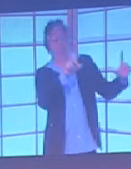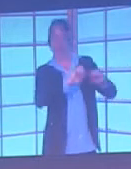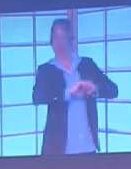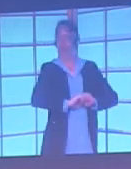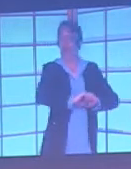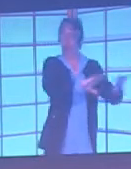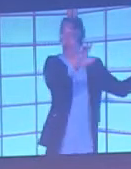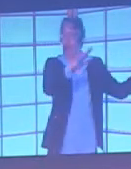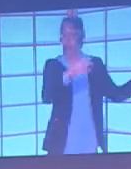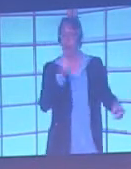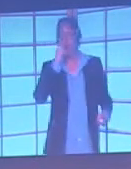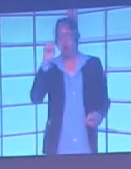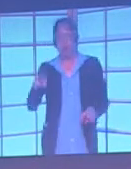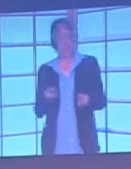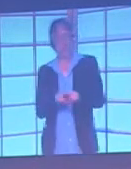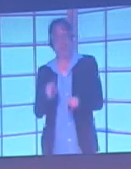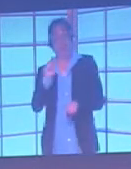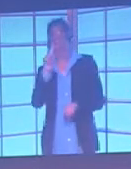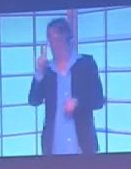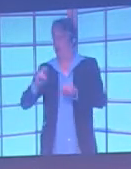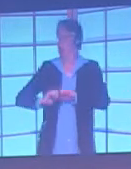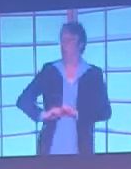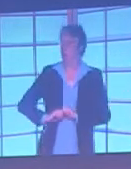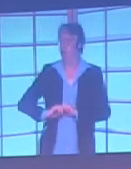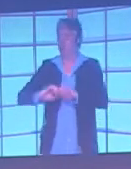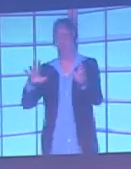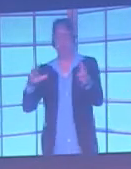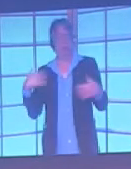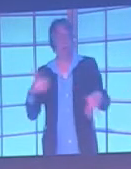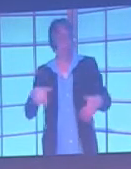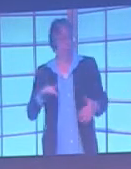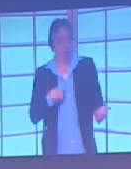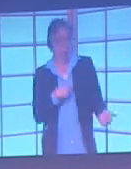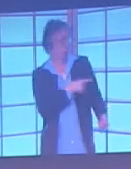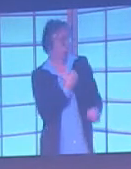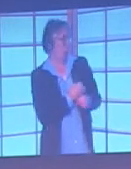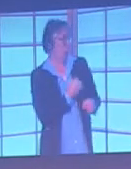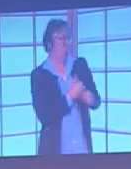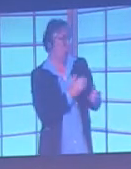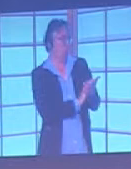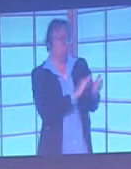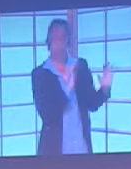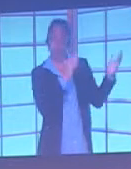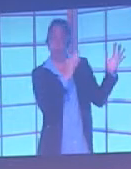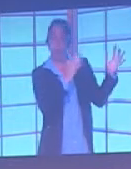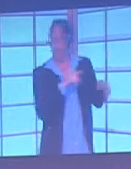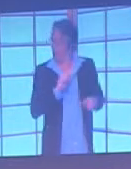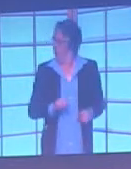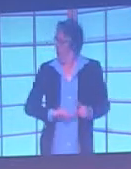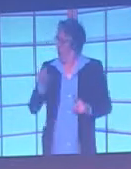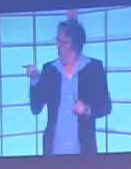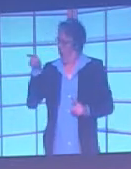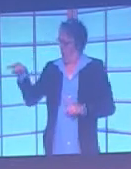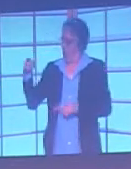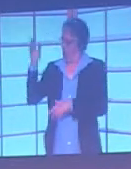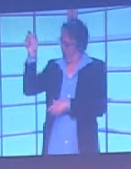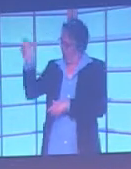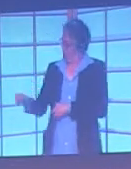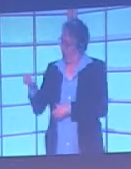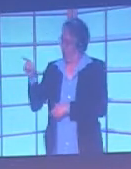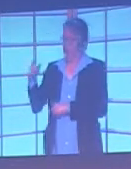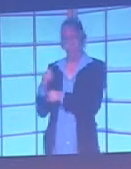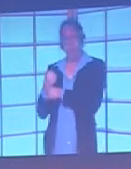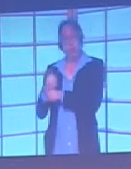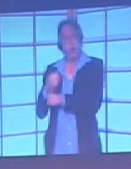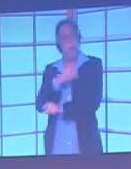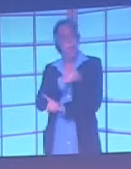work in Poland, and I think it would be lovely to hear a bit of some of that and that very, very special moment with that